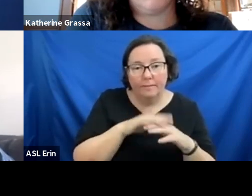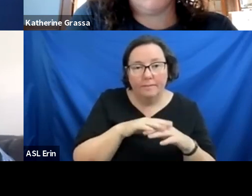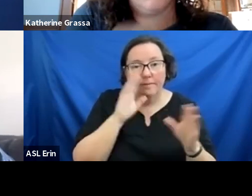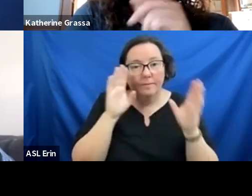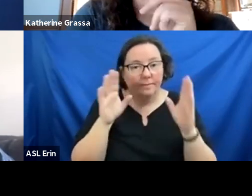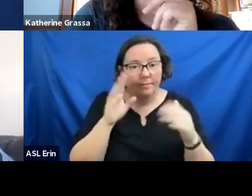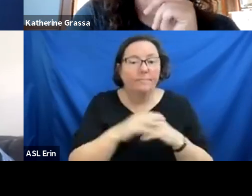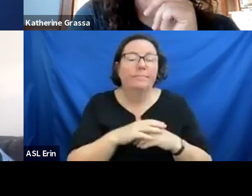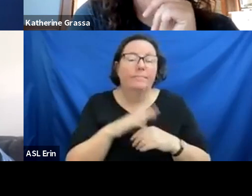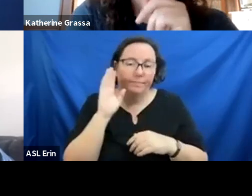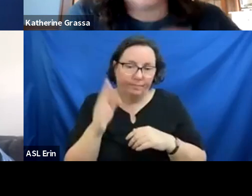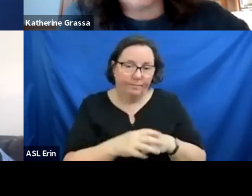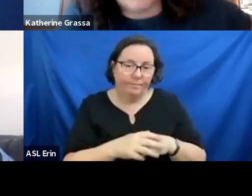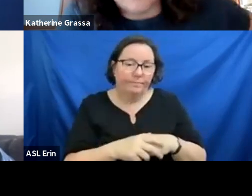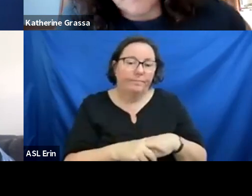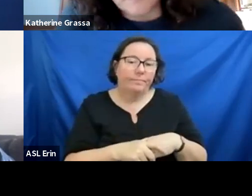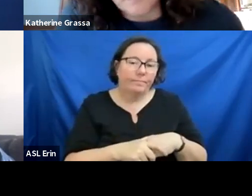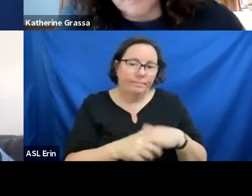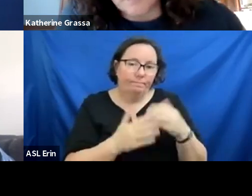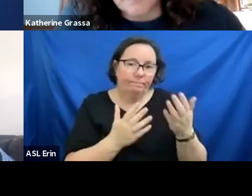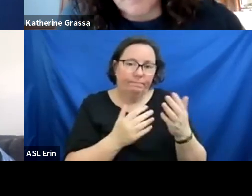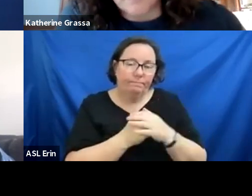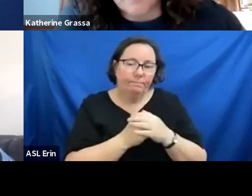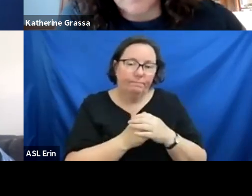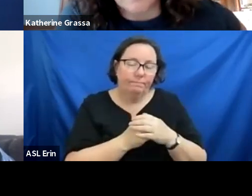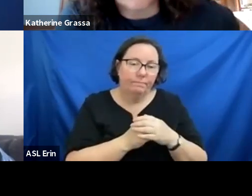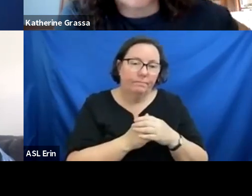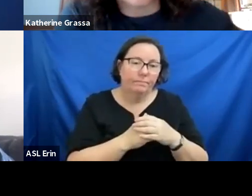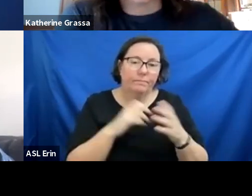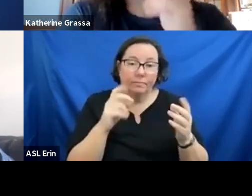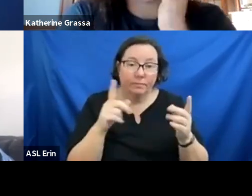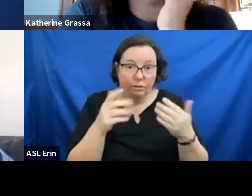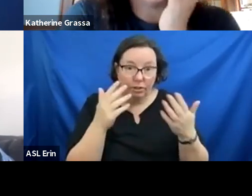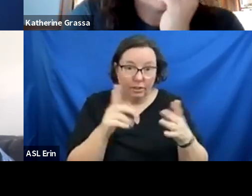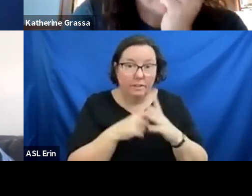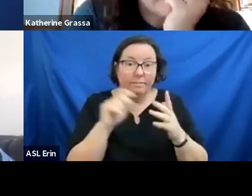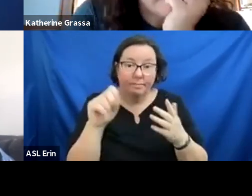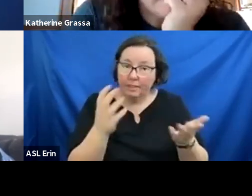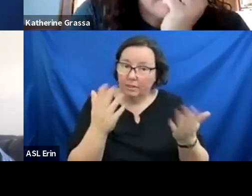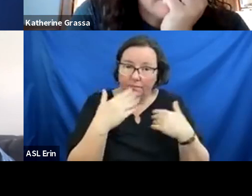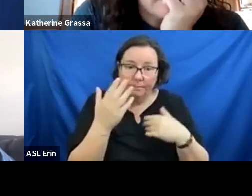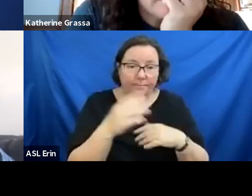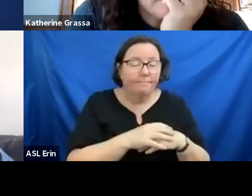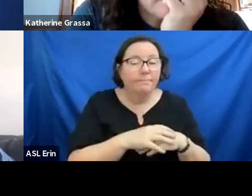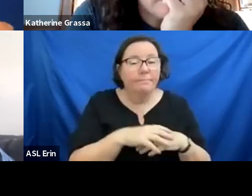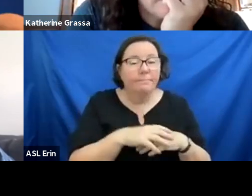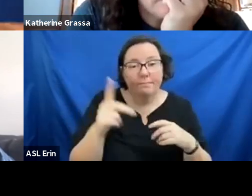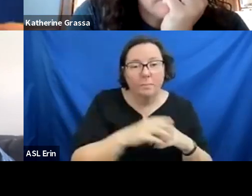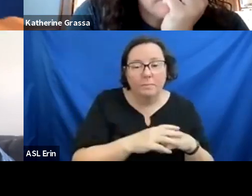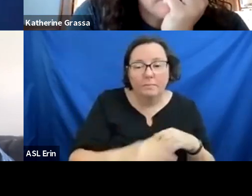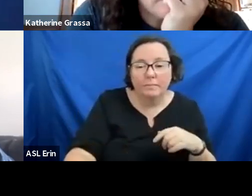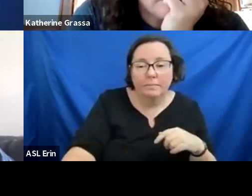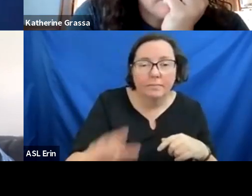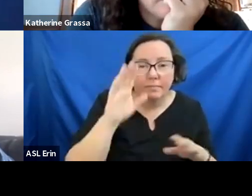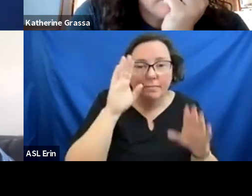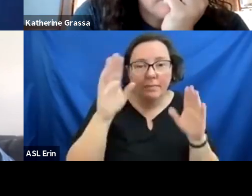Hello. Hello. So should I start? Yes, please start. Okay. Good